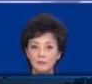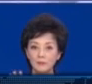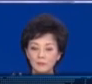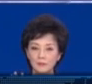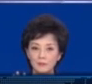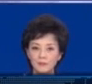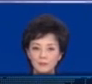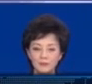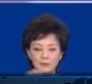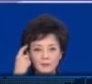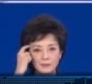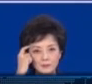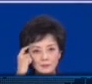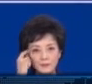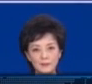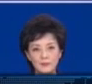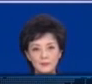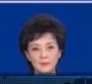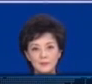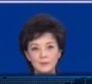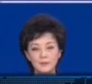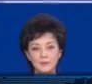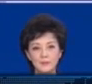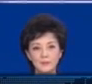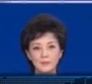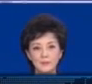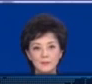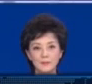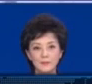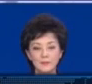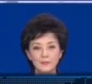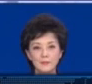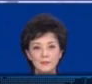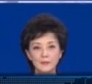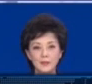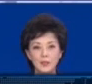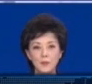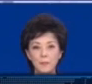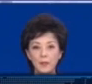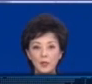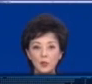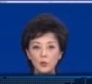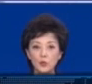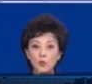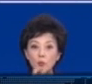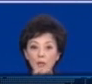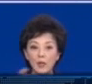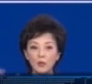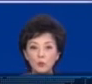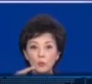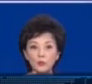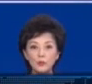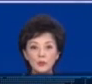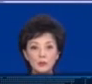like 68 level hospitals. But it is a daunting task for us to build 60 hospitals within